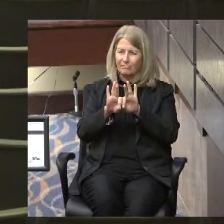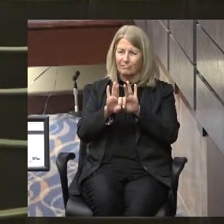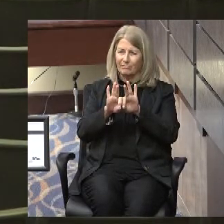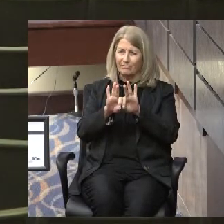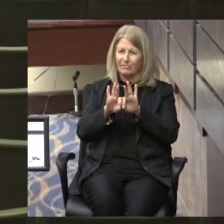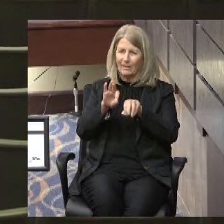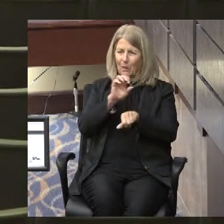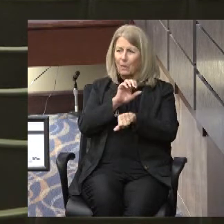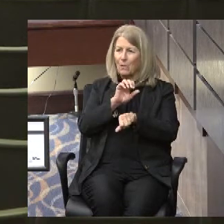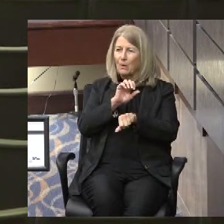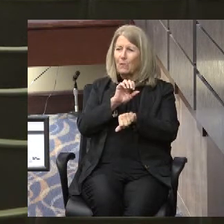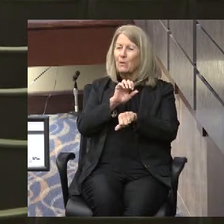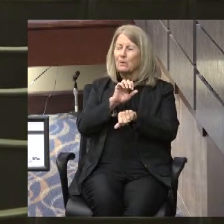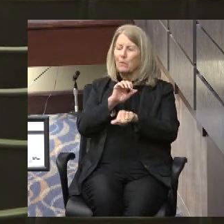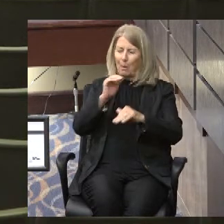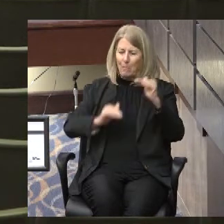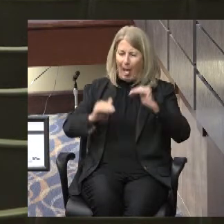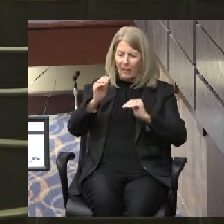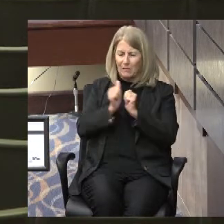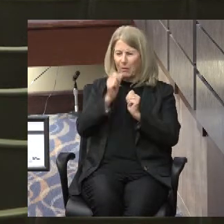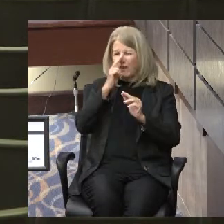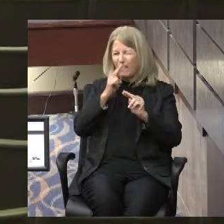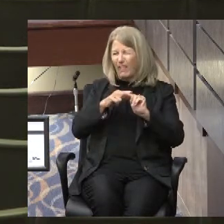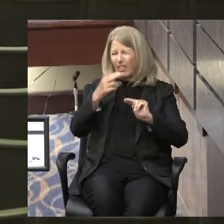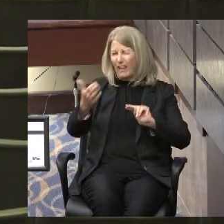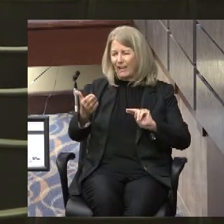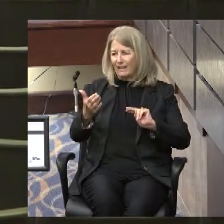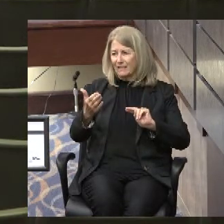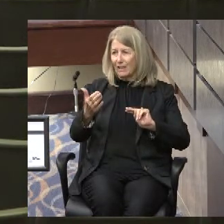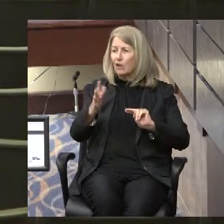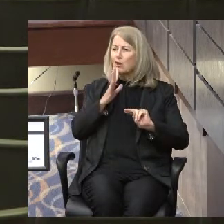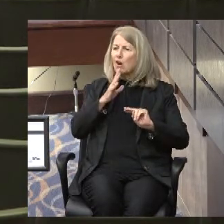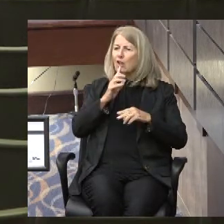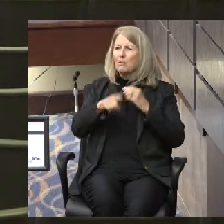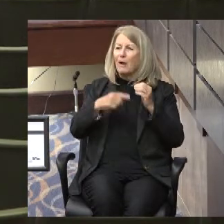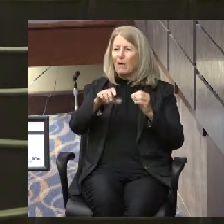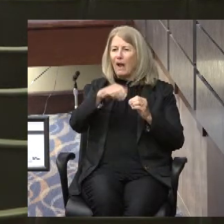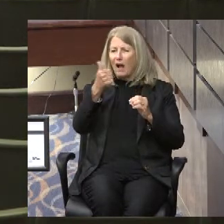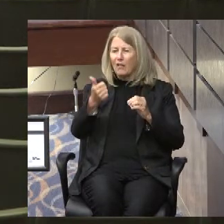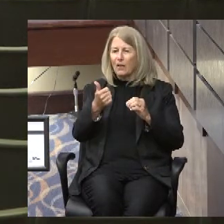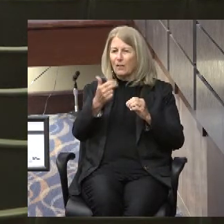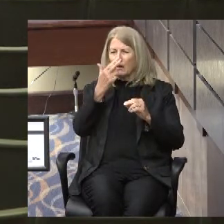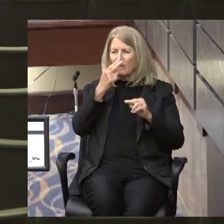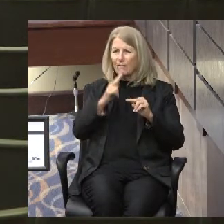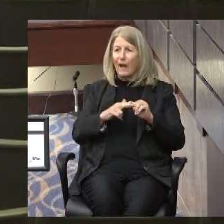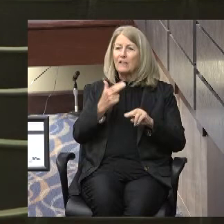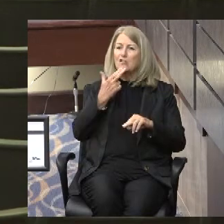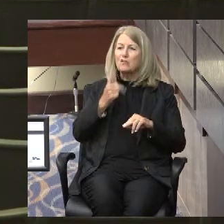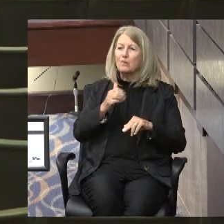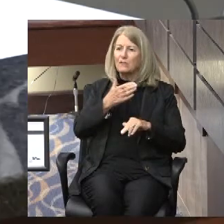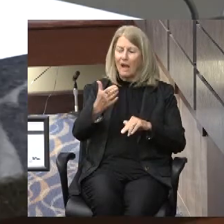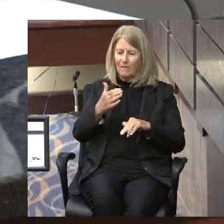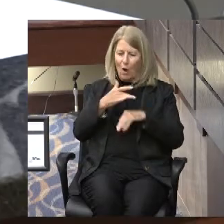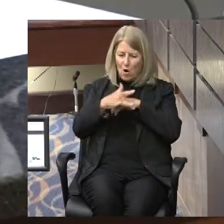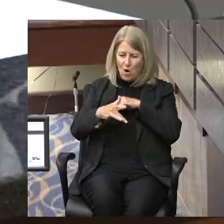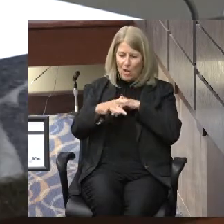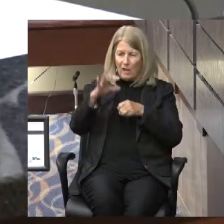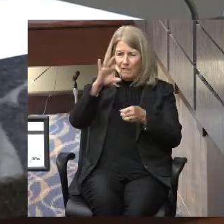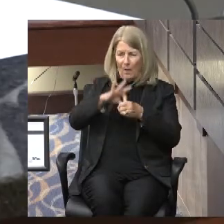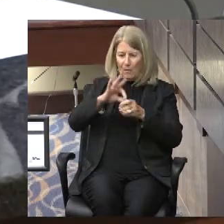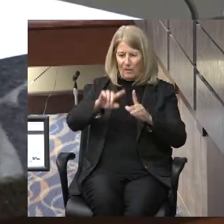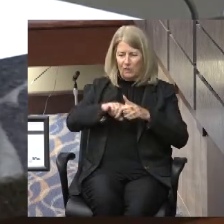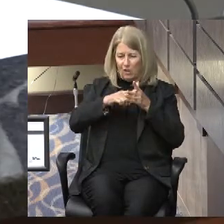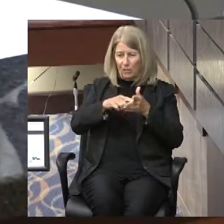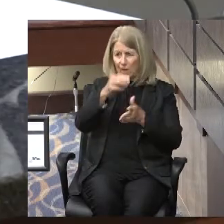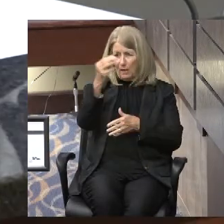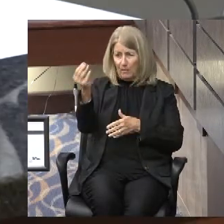fun stuff, so that's great. It was a lot of fun. Speaking of other really fun, cute stuff, early voting starts on Monday. So just wanted to do a